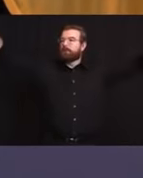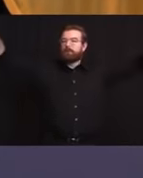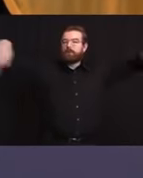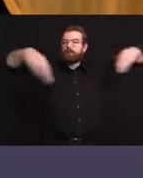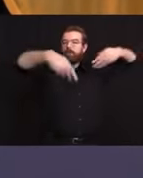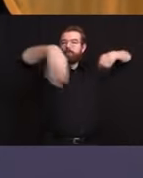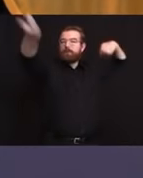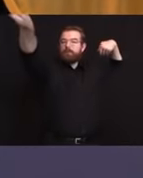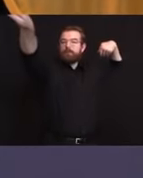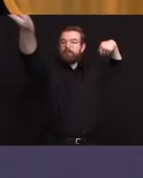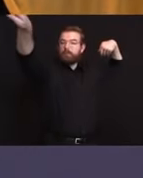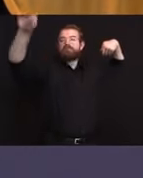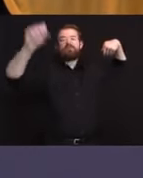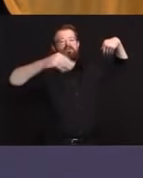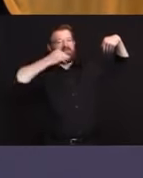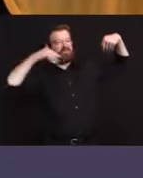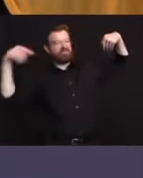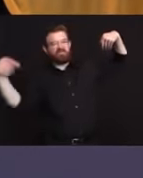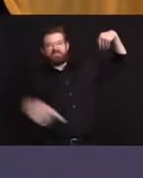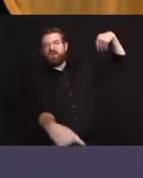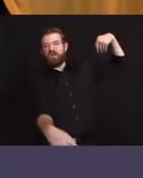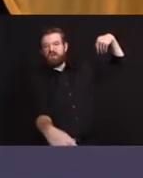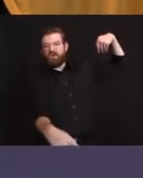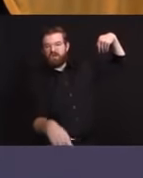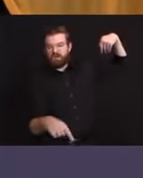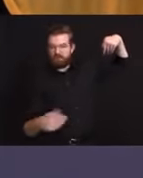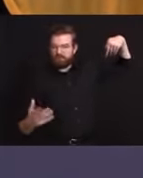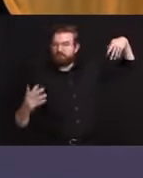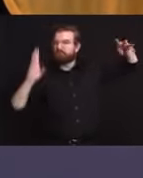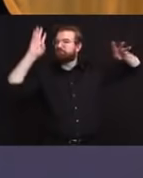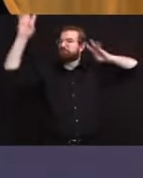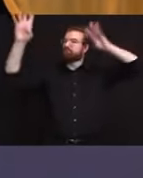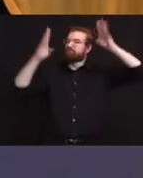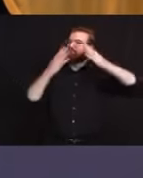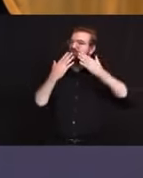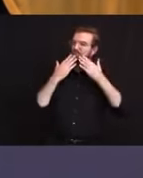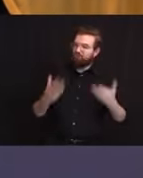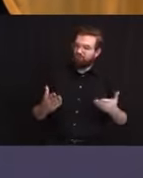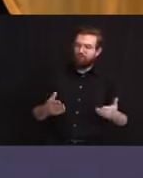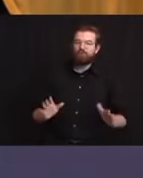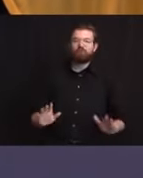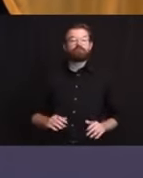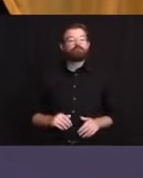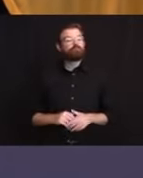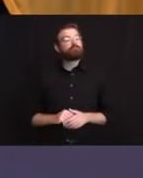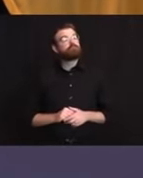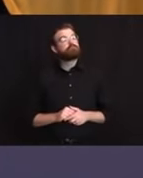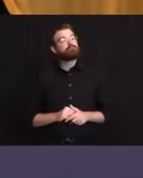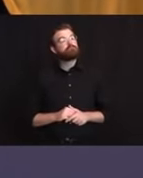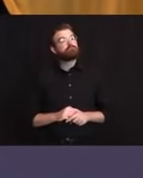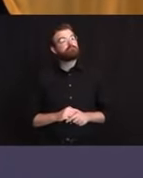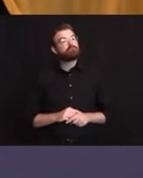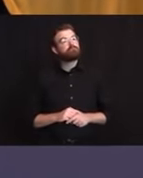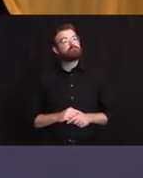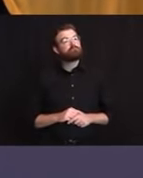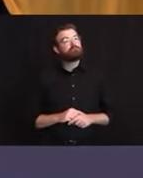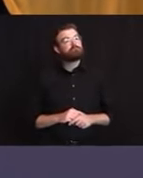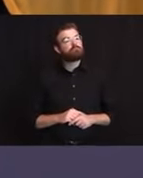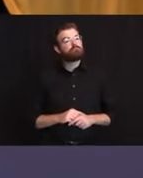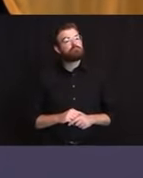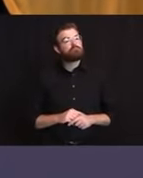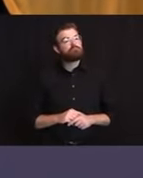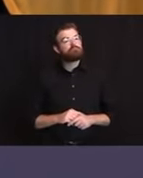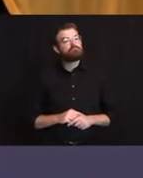how do you define that? And so I've got Monmouth and Bergen and Hudson are down. Is that Quest? Probably partly. Breaking